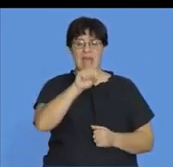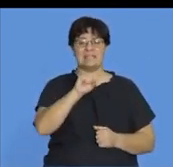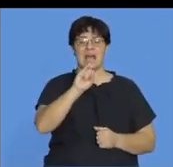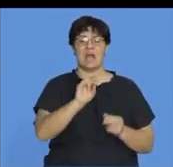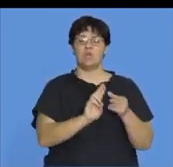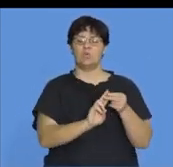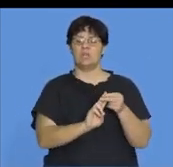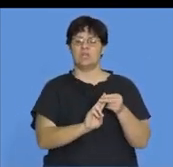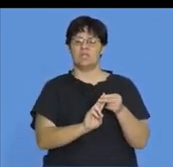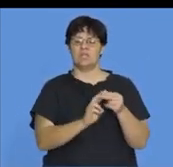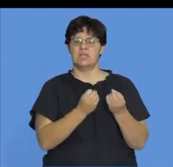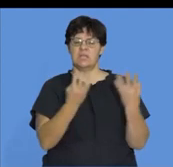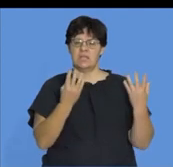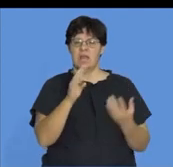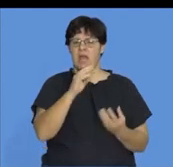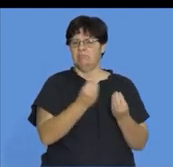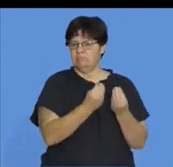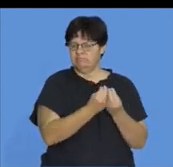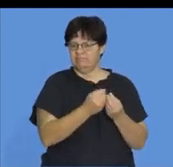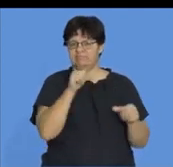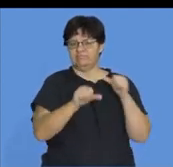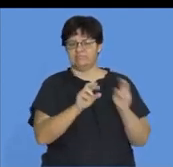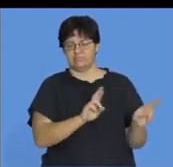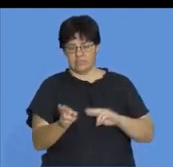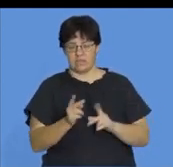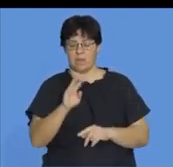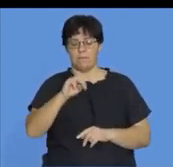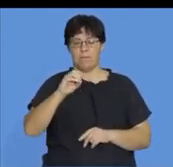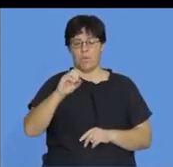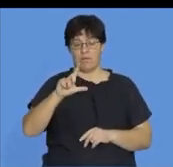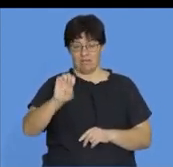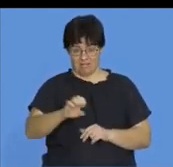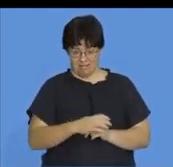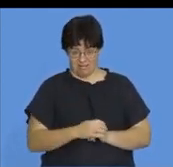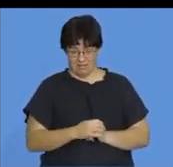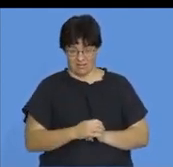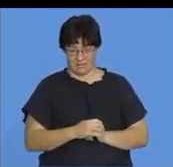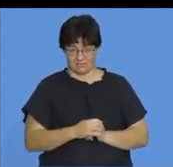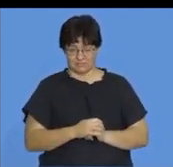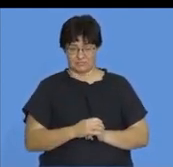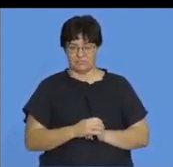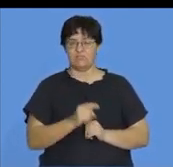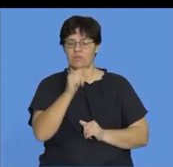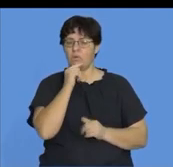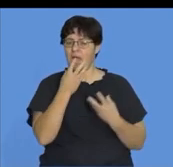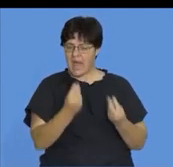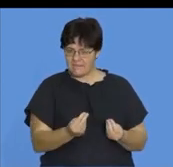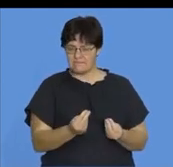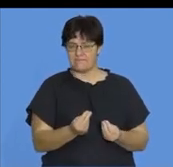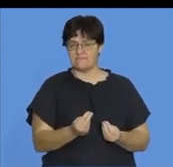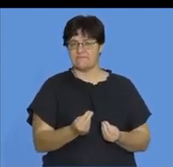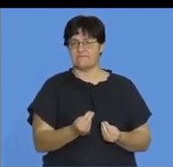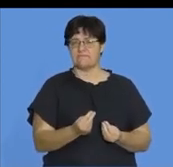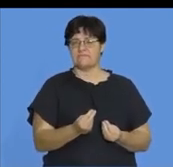of quantity of matter in a chemical reaction? We talk about the mole. Now, let's check, because we've got the stoichiometric ratio